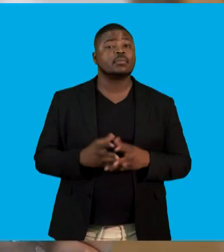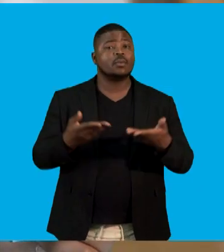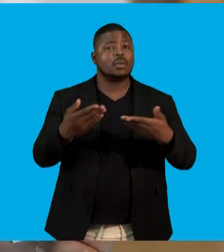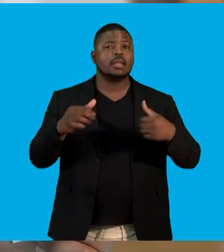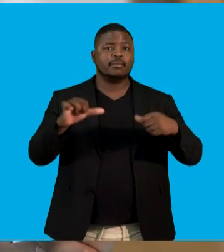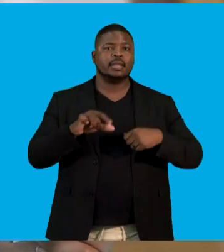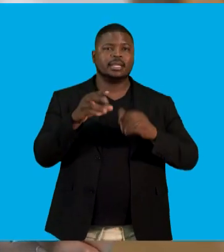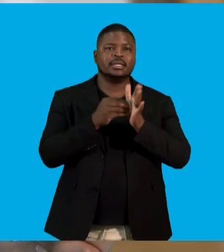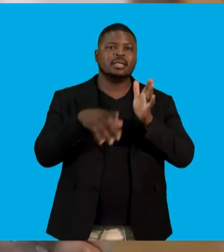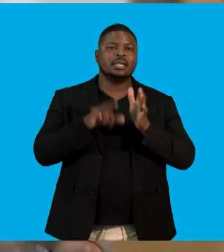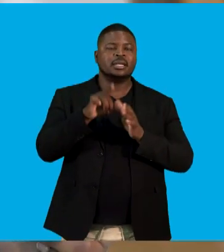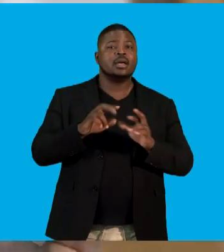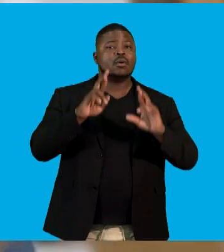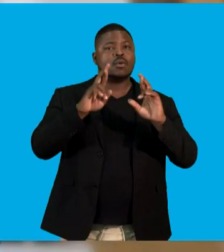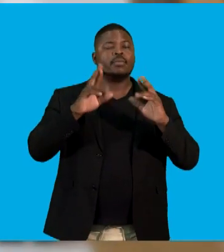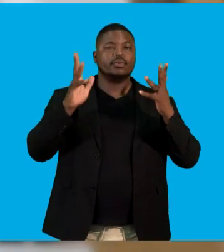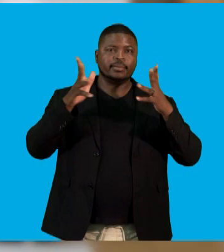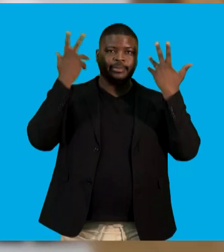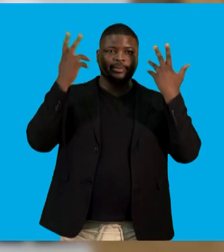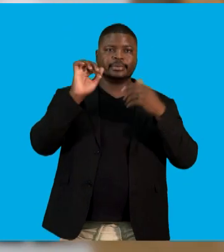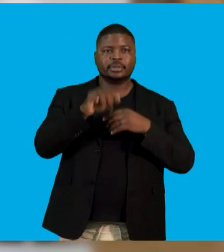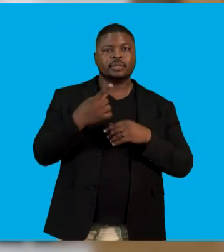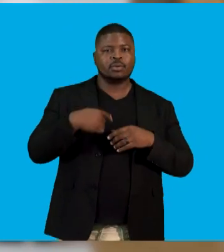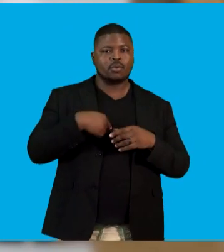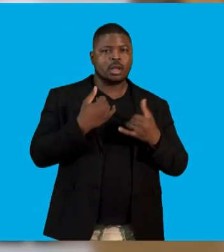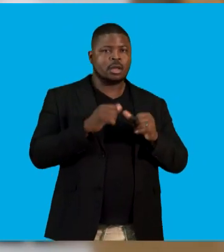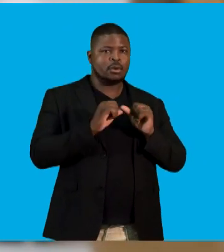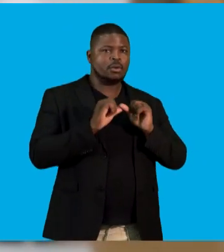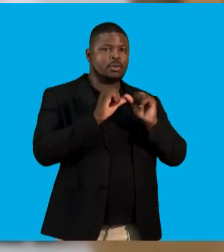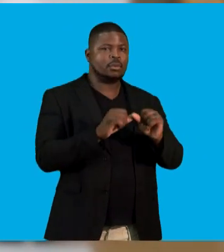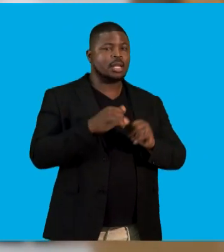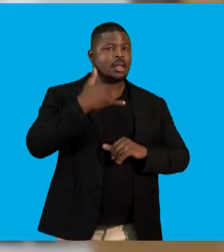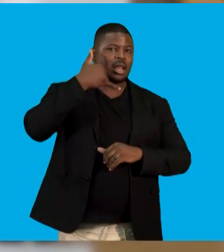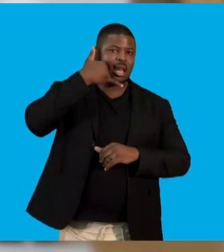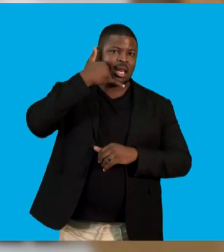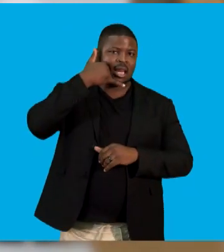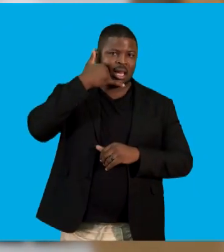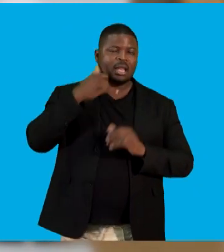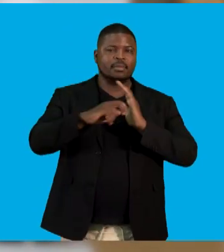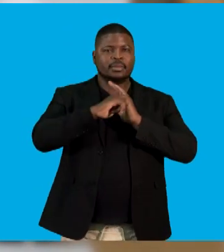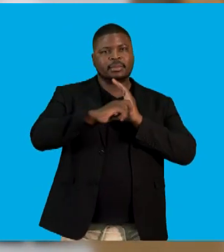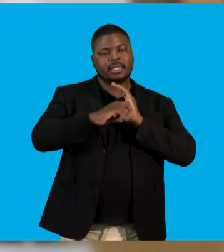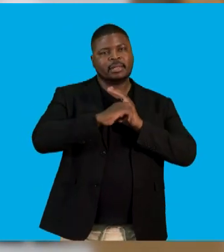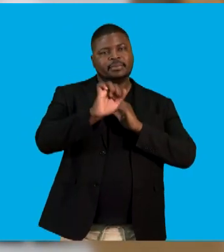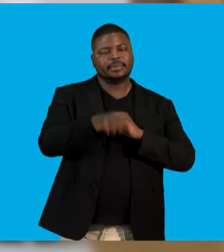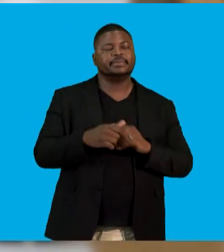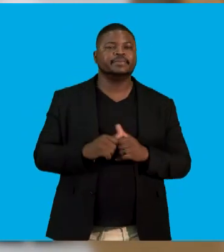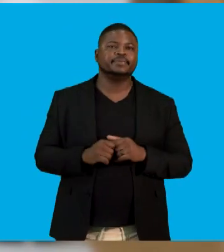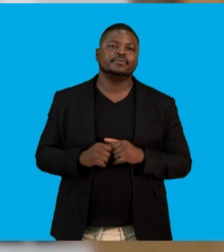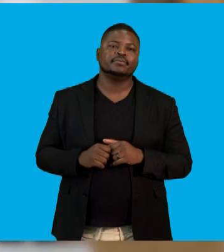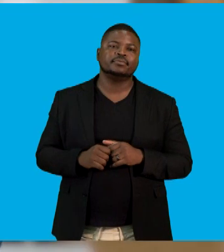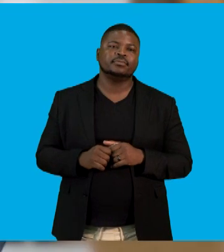Welcome back, learners. I hope you refreshed well. So we're continuing now with telephone tariffs. So